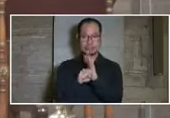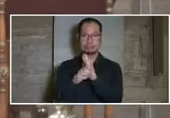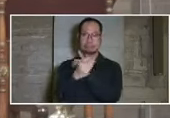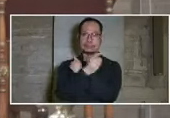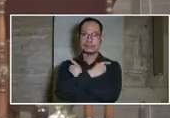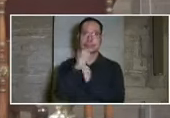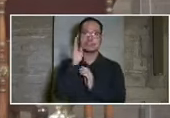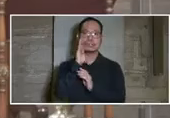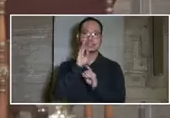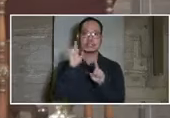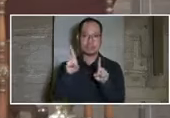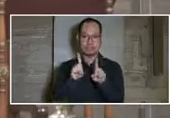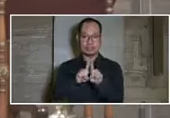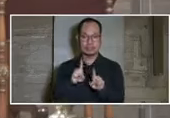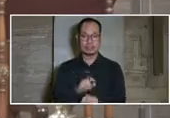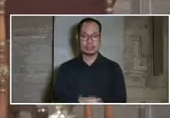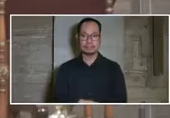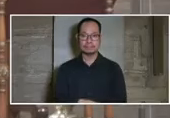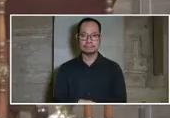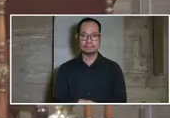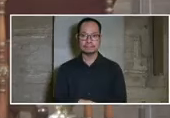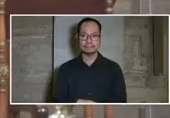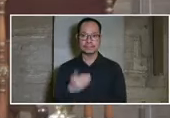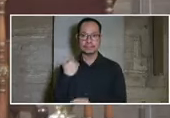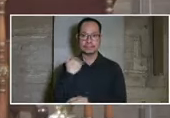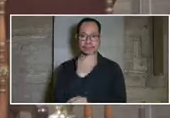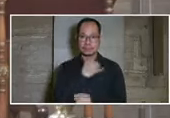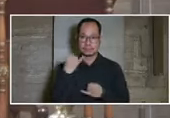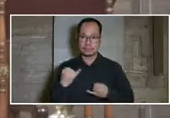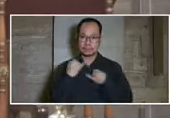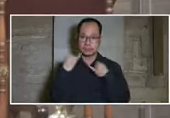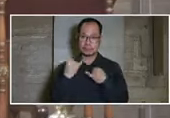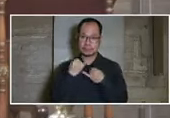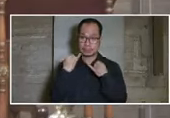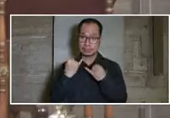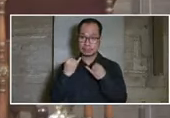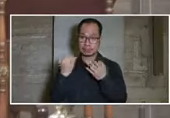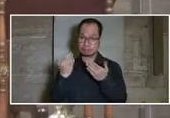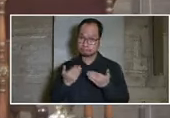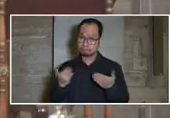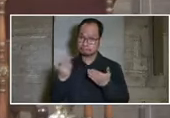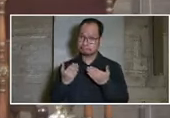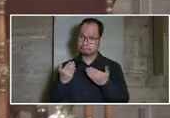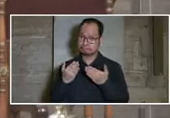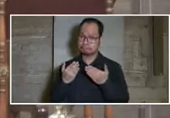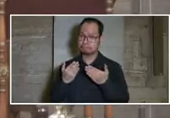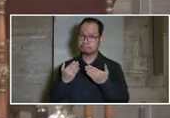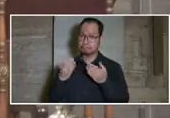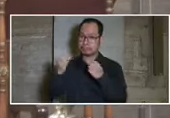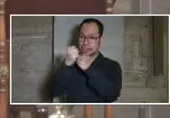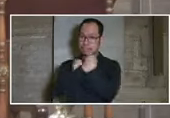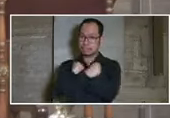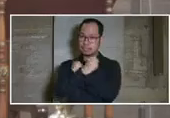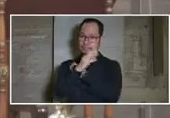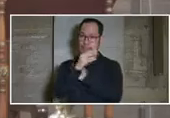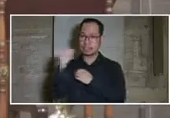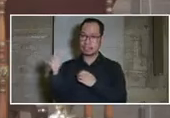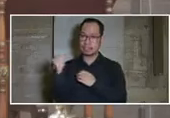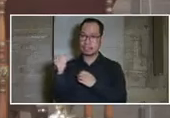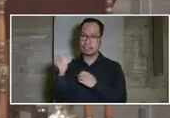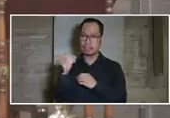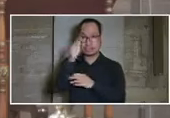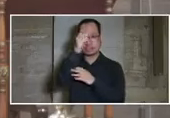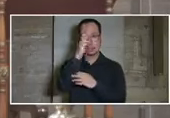My dear brothers and sisters, we rejoice in this kind of love and this kind of